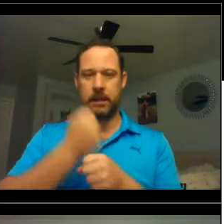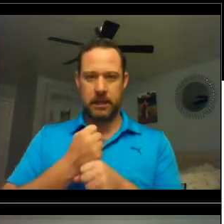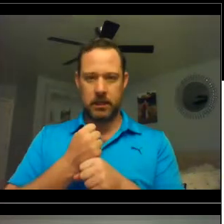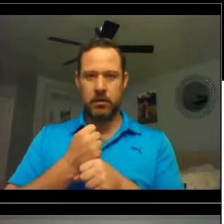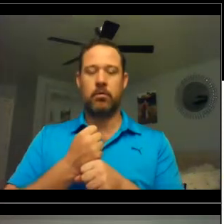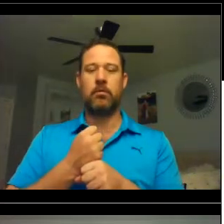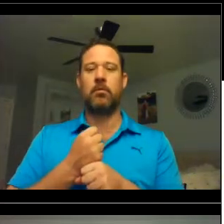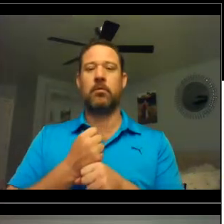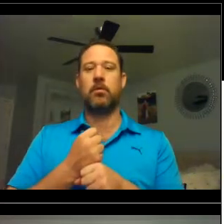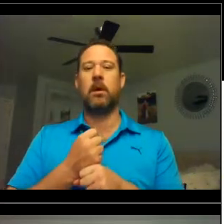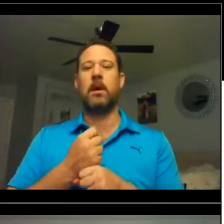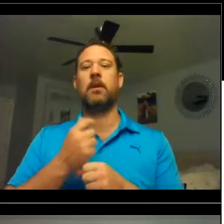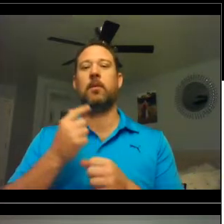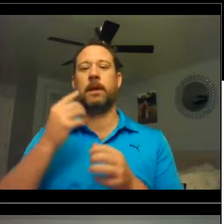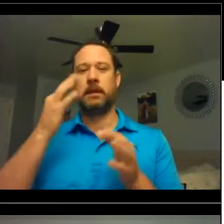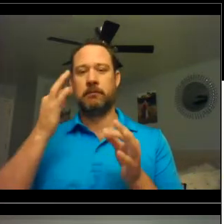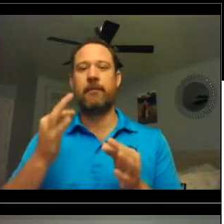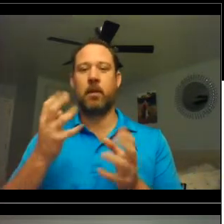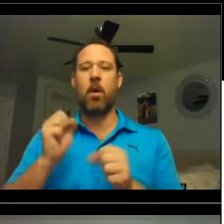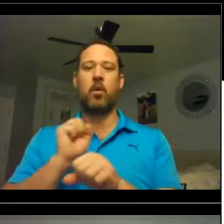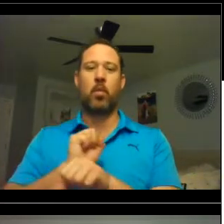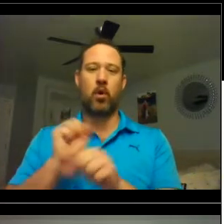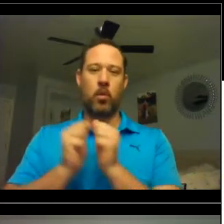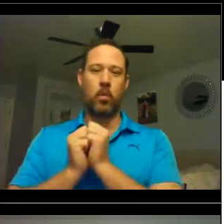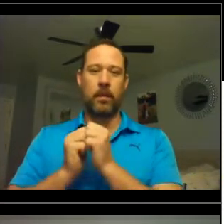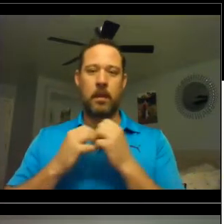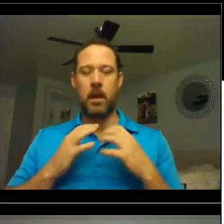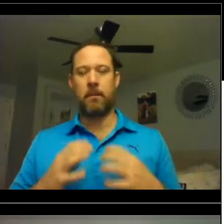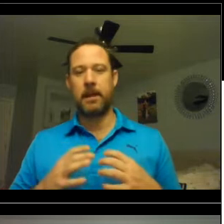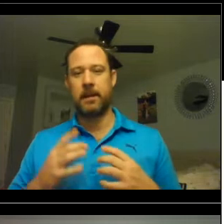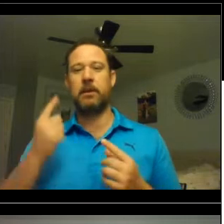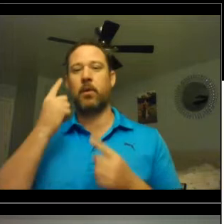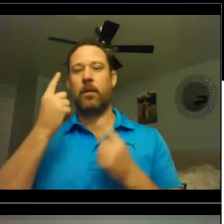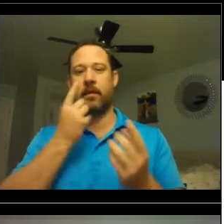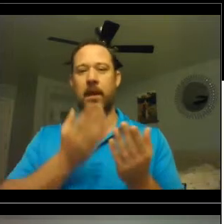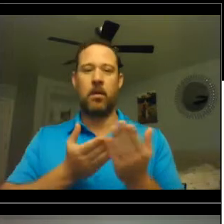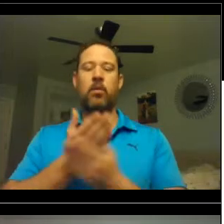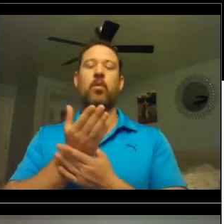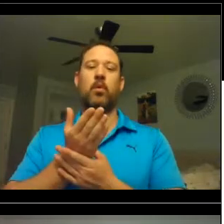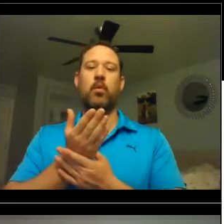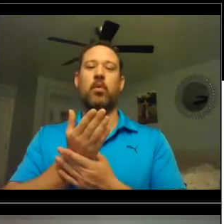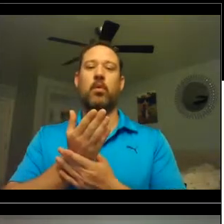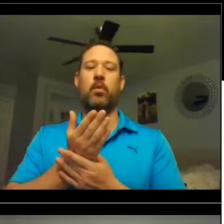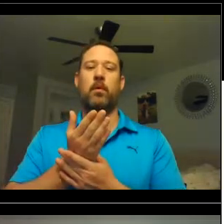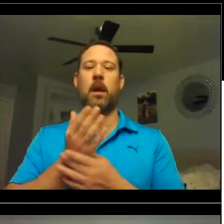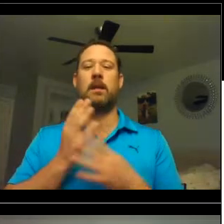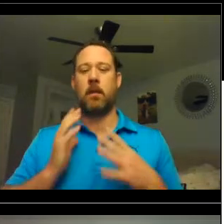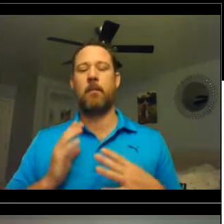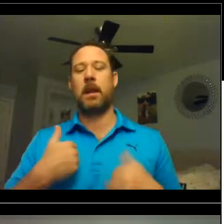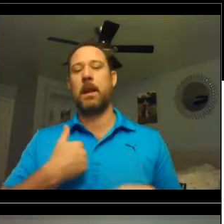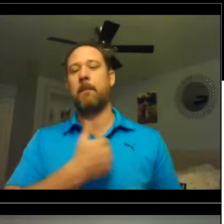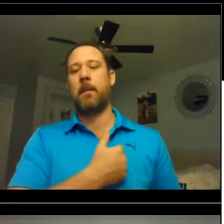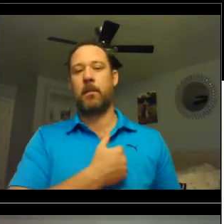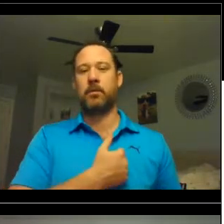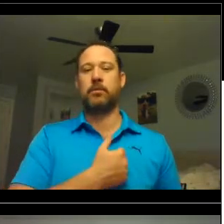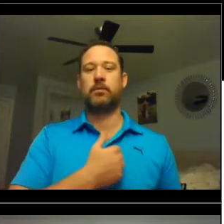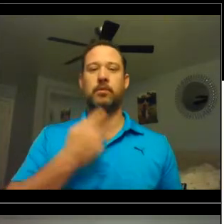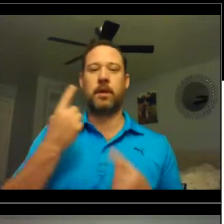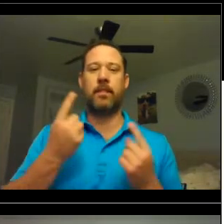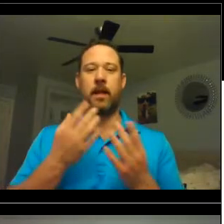And we definitely want to work with the committee to think through that and think through committee members to think